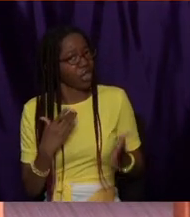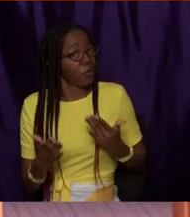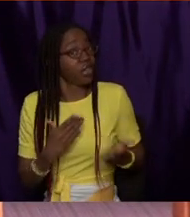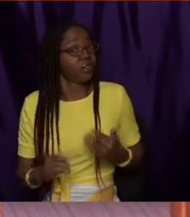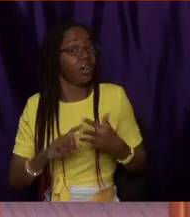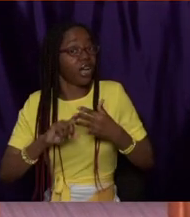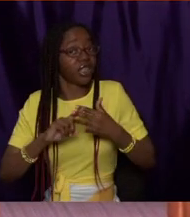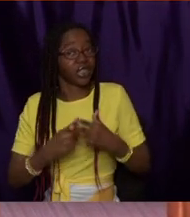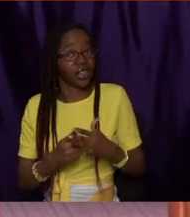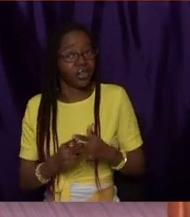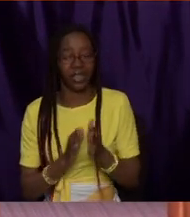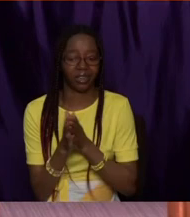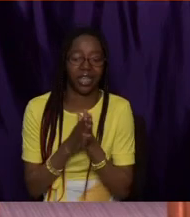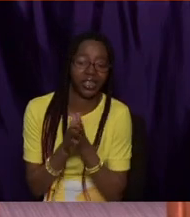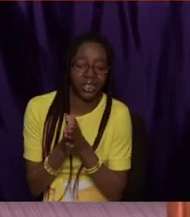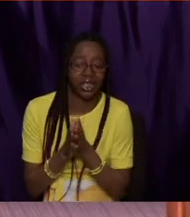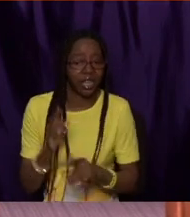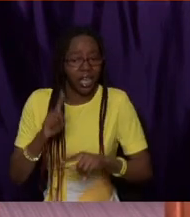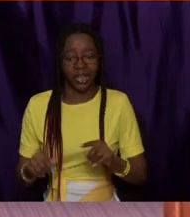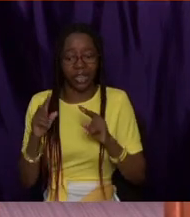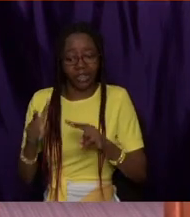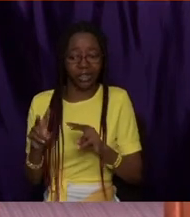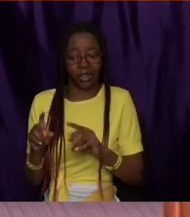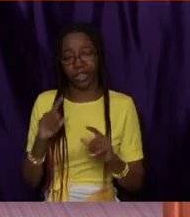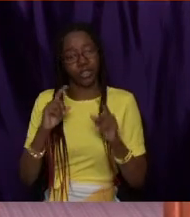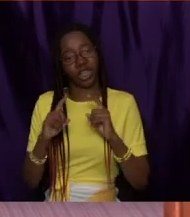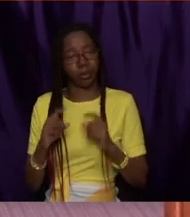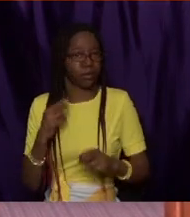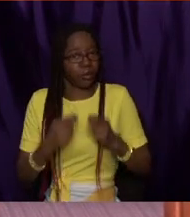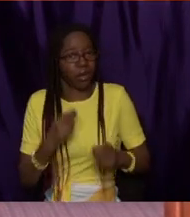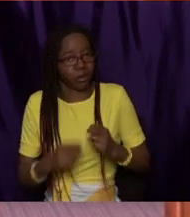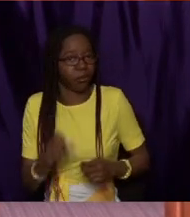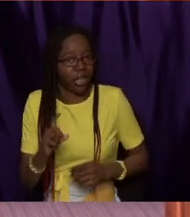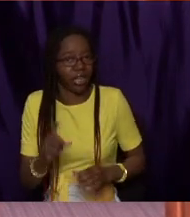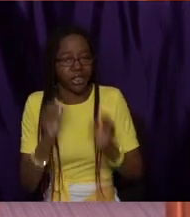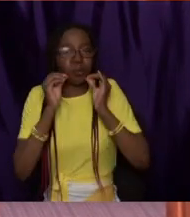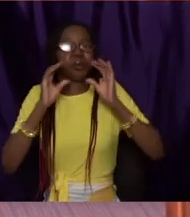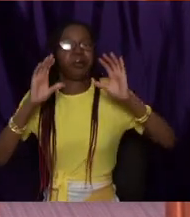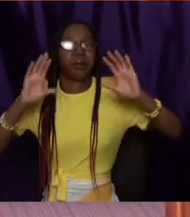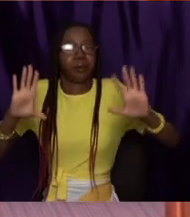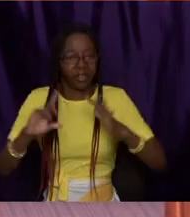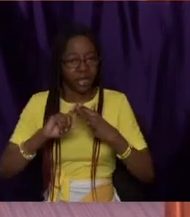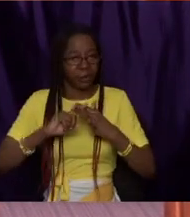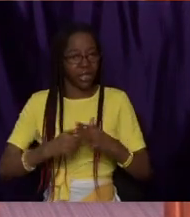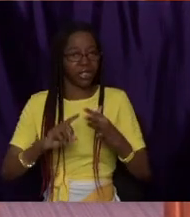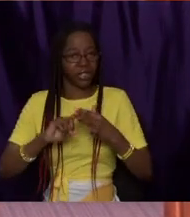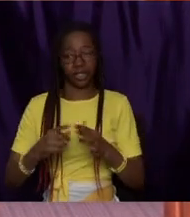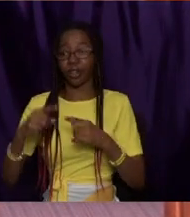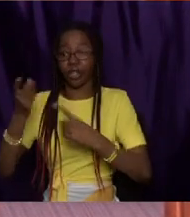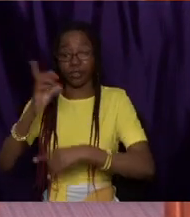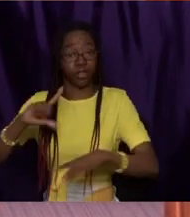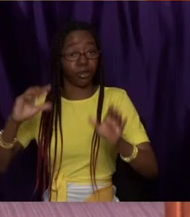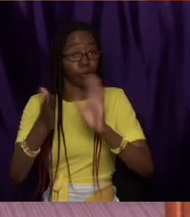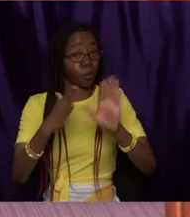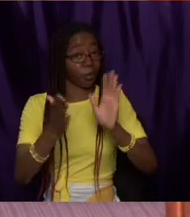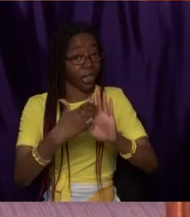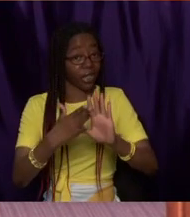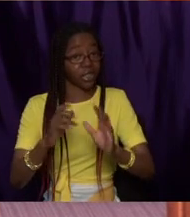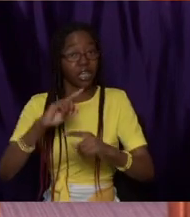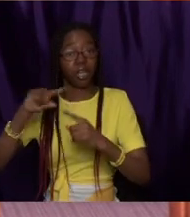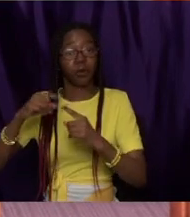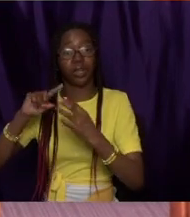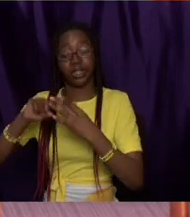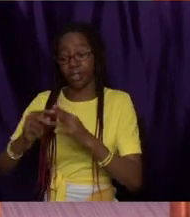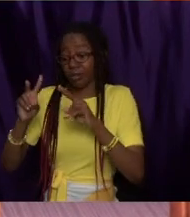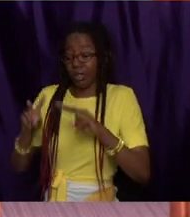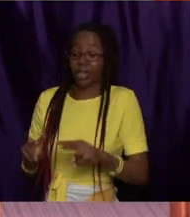I start getting anxious, I can't look and talk about the problem. I gotta open my mouth and begin to start giving God praise. When I start